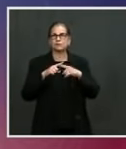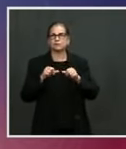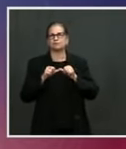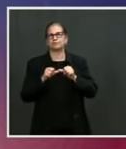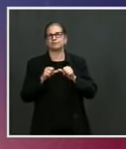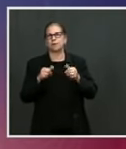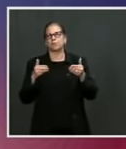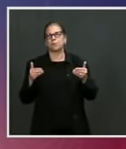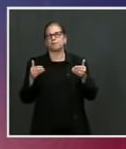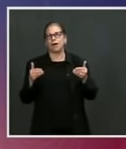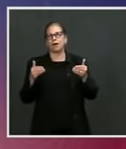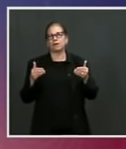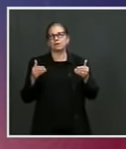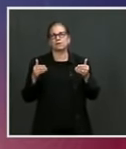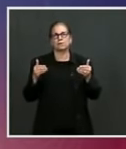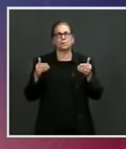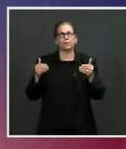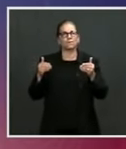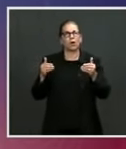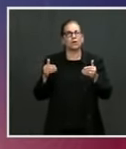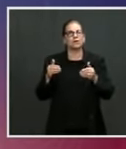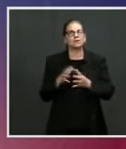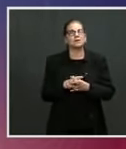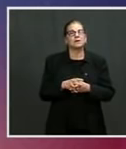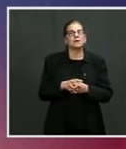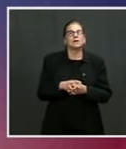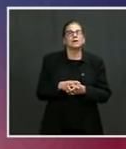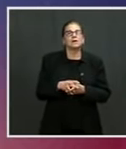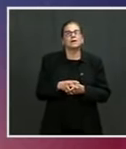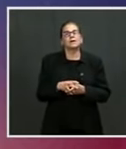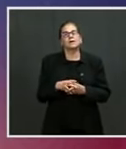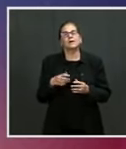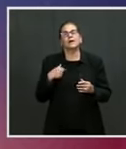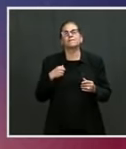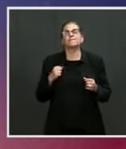hymn, fight as they nobly fought of old.